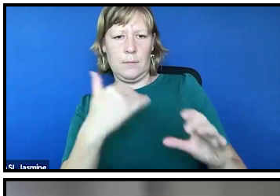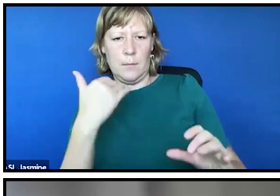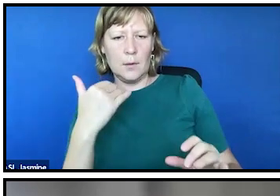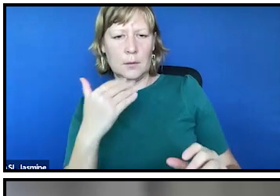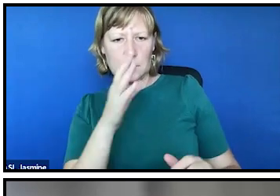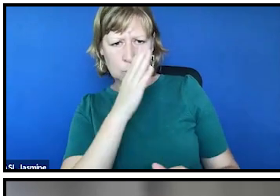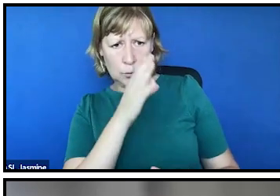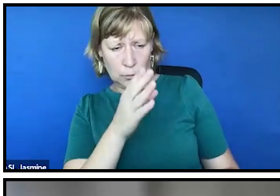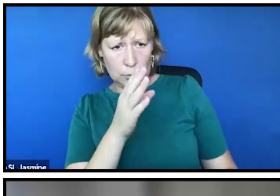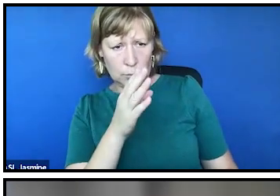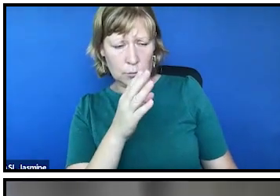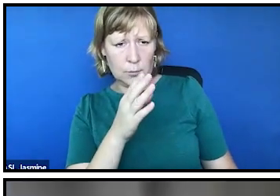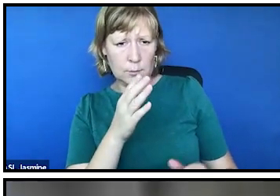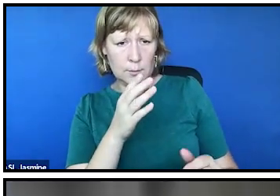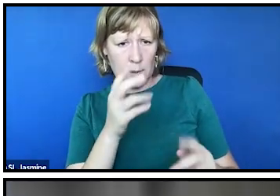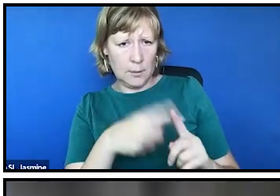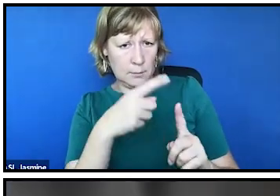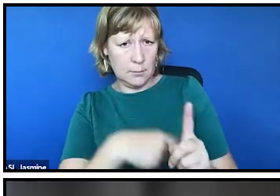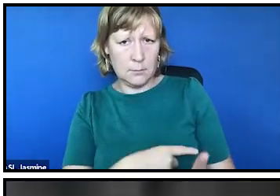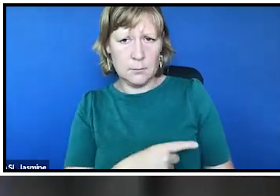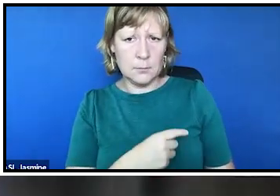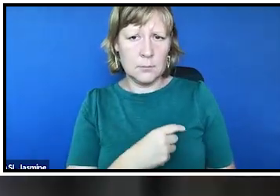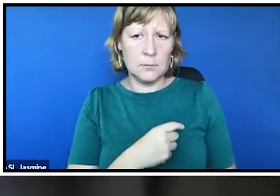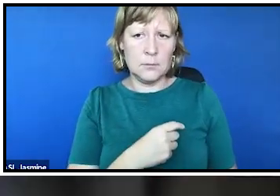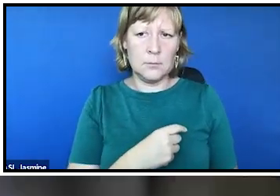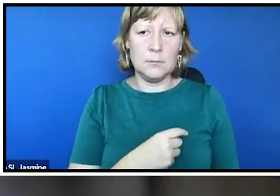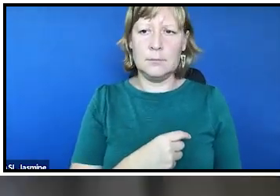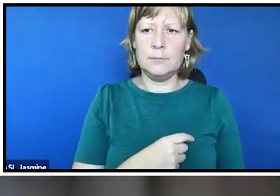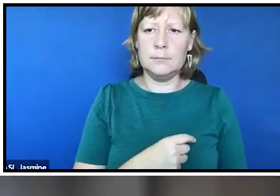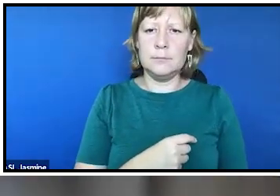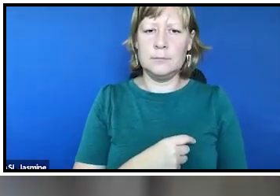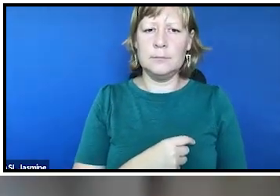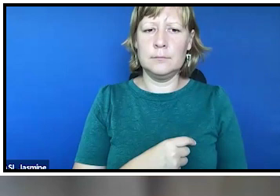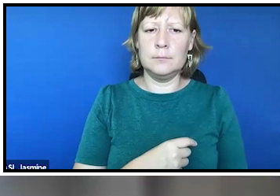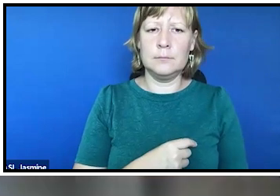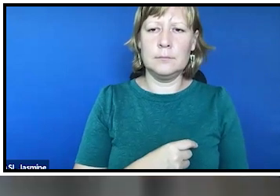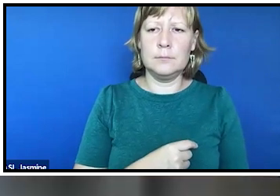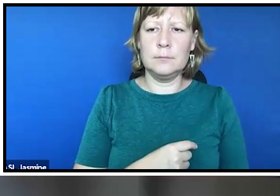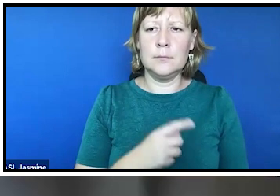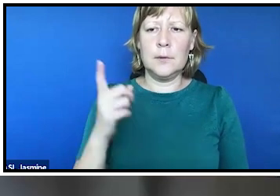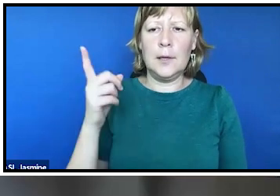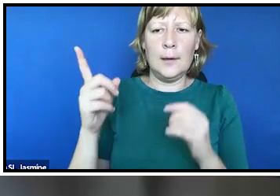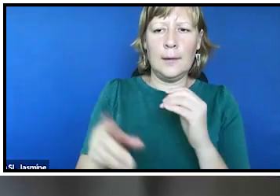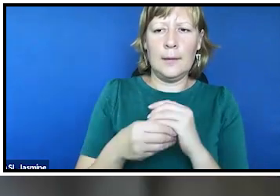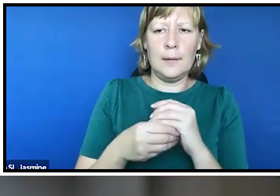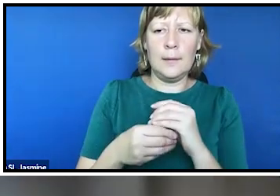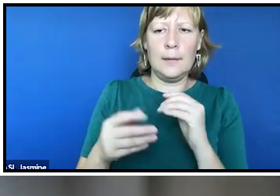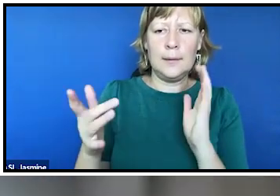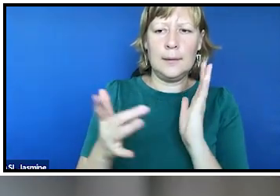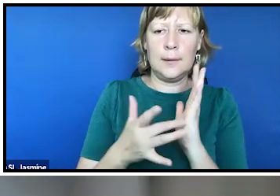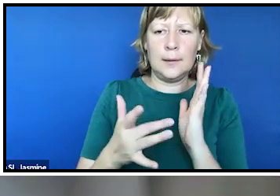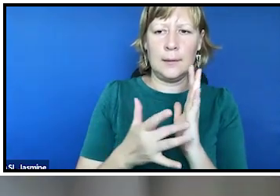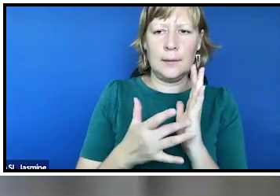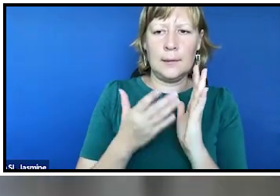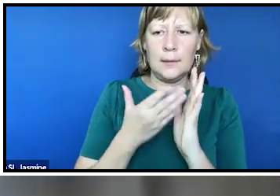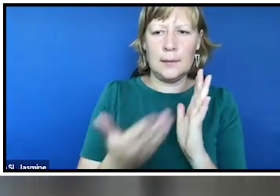emailed to you when it comes out. I also just have to add a technical thing that Ann just pointed out, that when